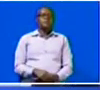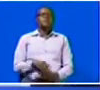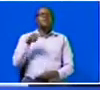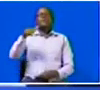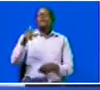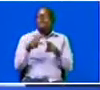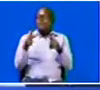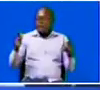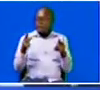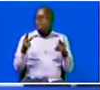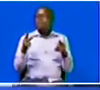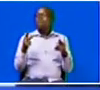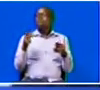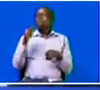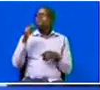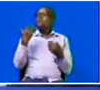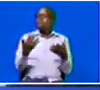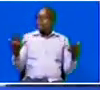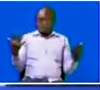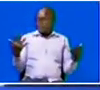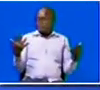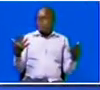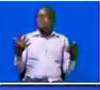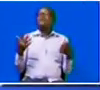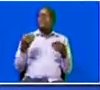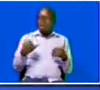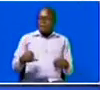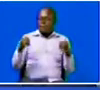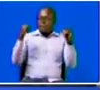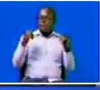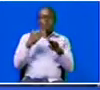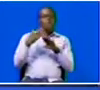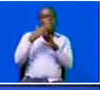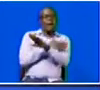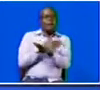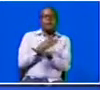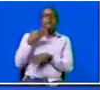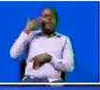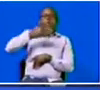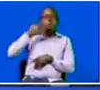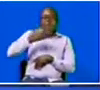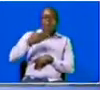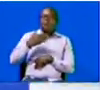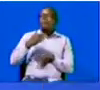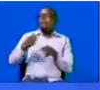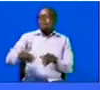flag-off event and the anticipated implementation of the early oil pilot